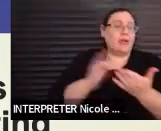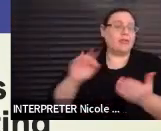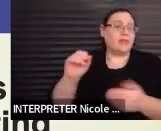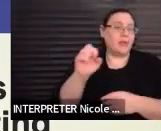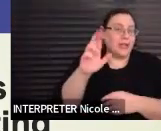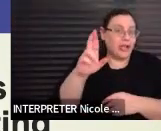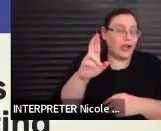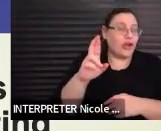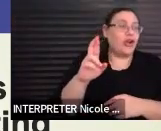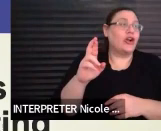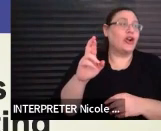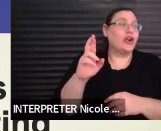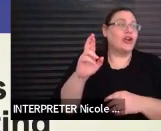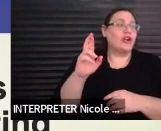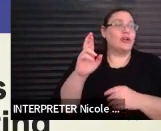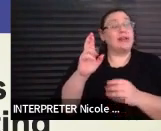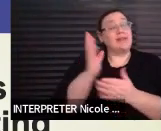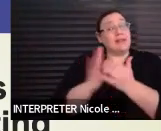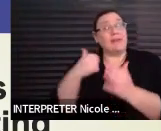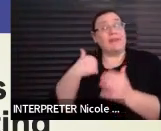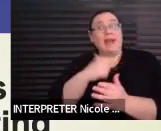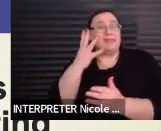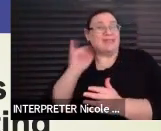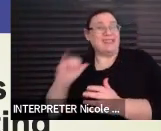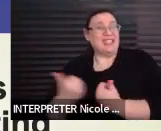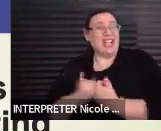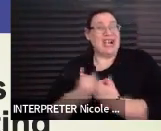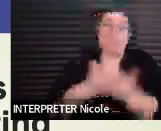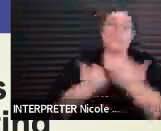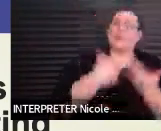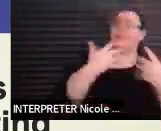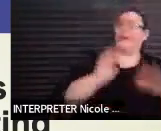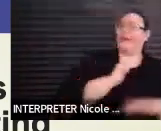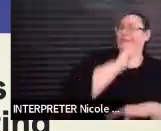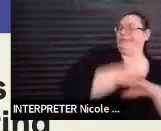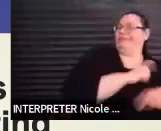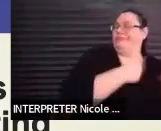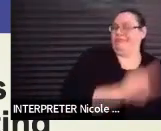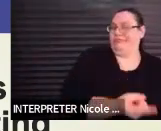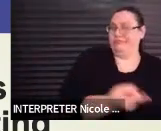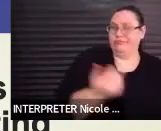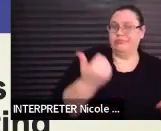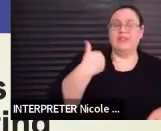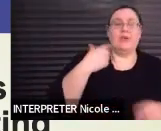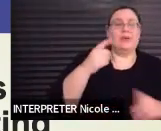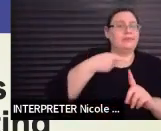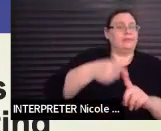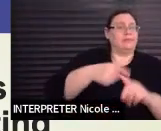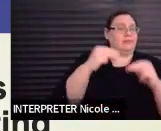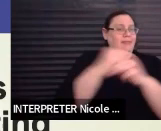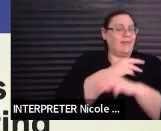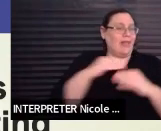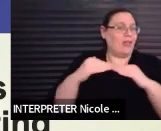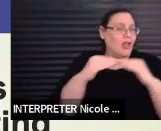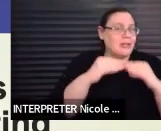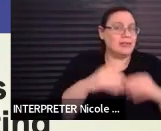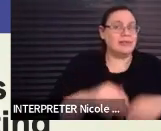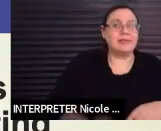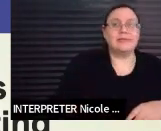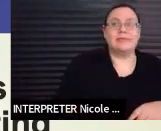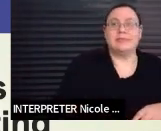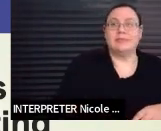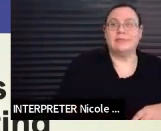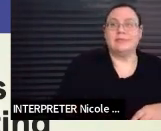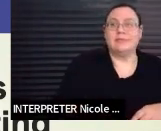was, a challenge for some of us, but also some of us had been already implementing them, especially our mathematics colleagues. And so we